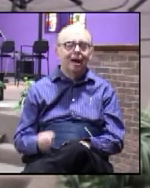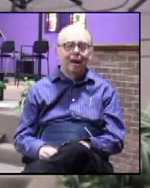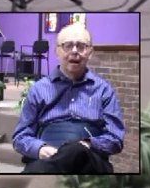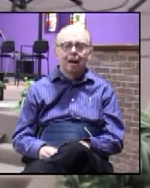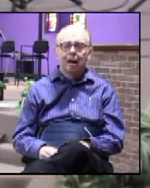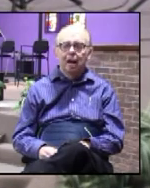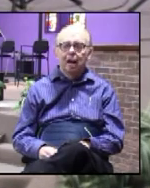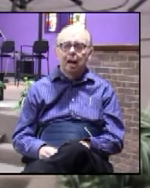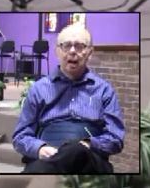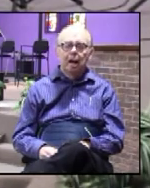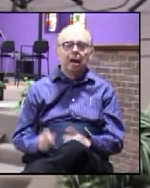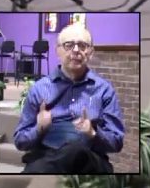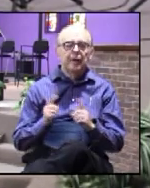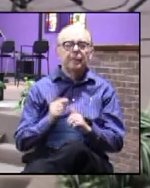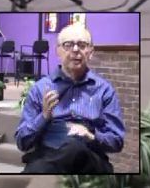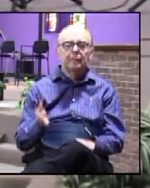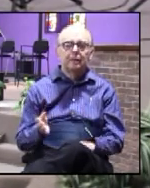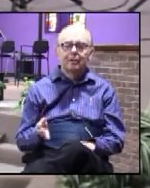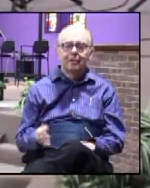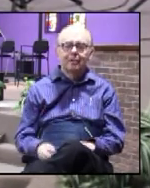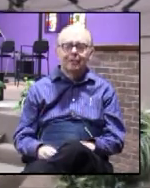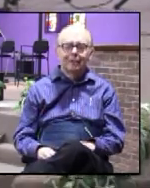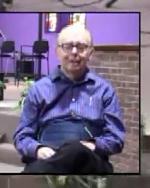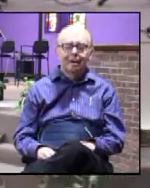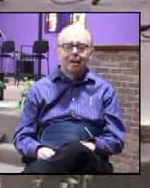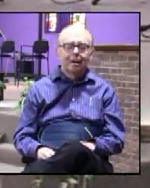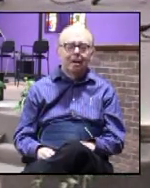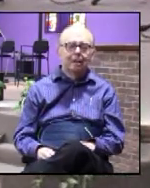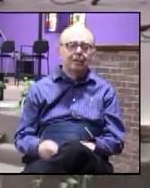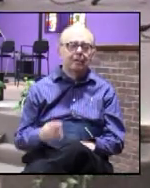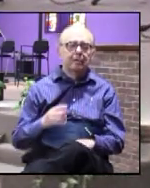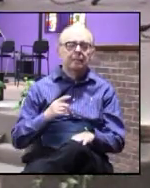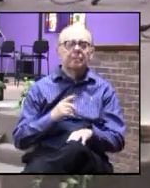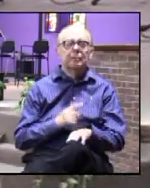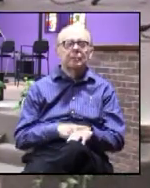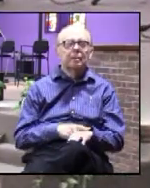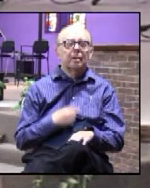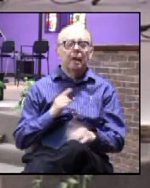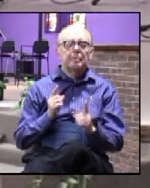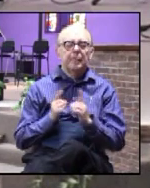I met them and then. At the time we met Carol,